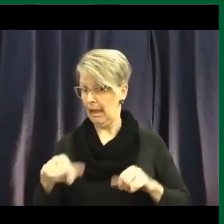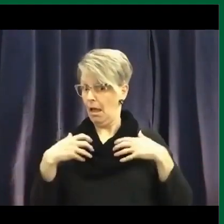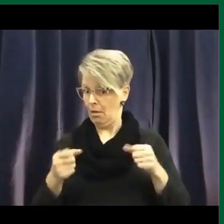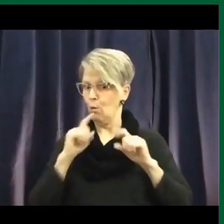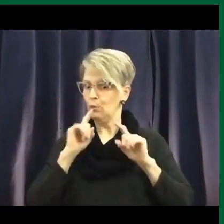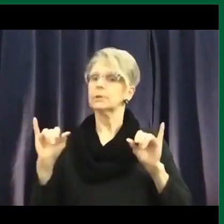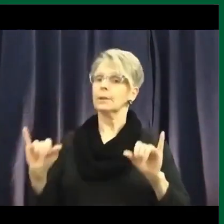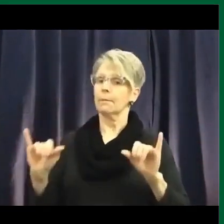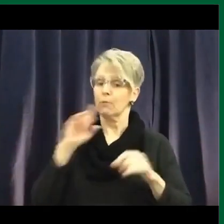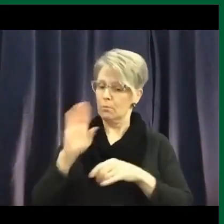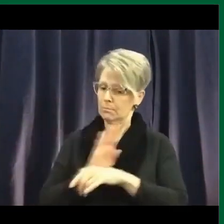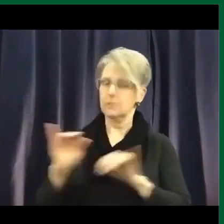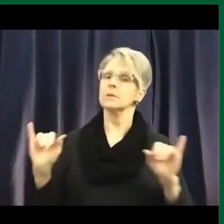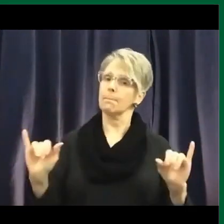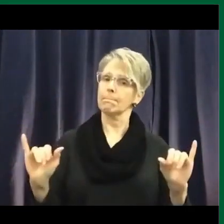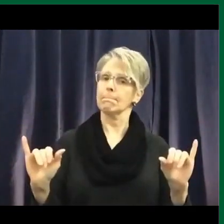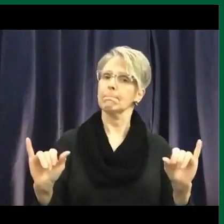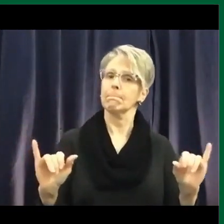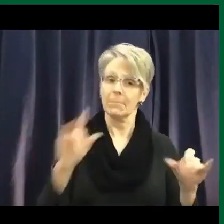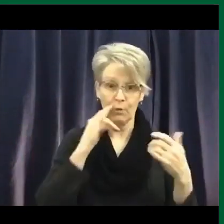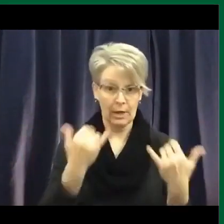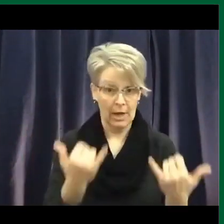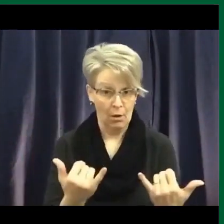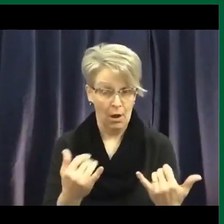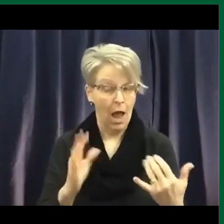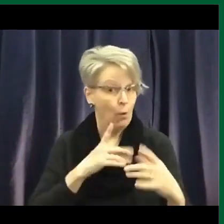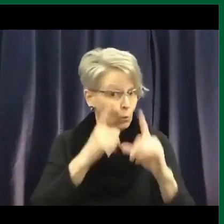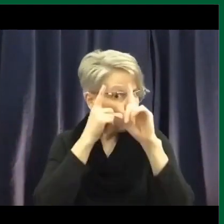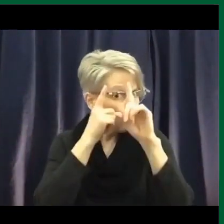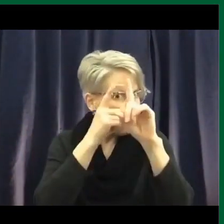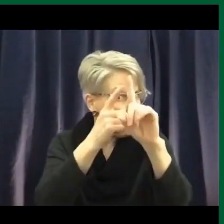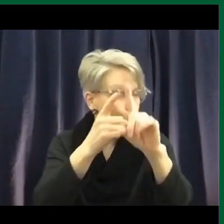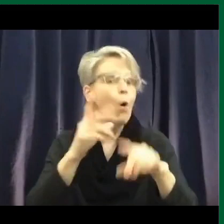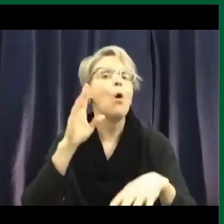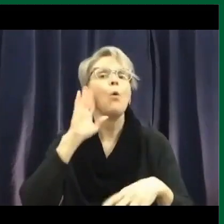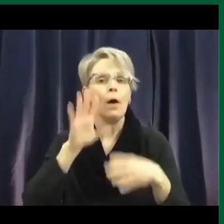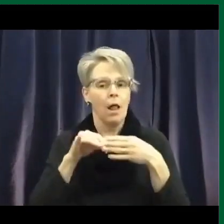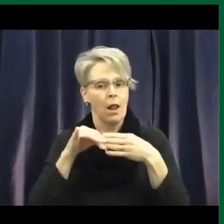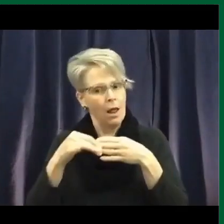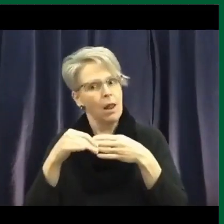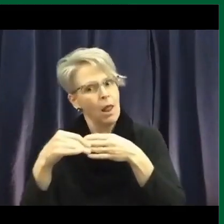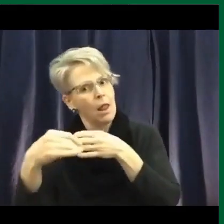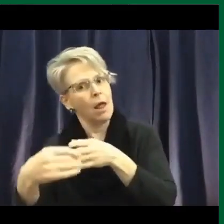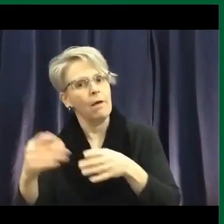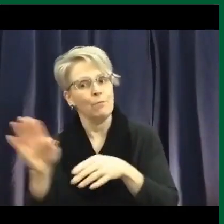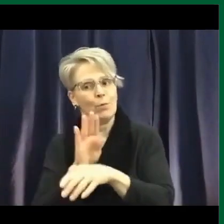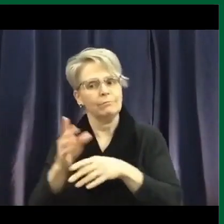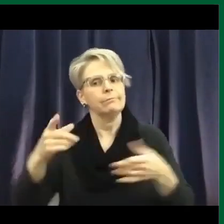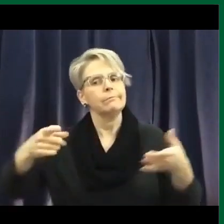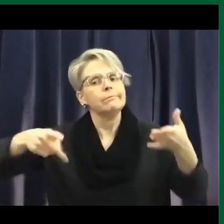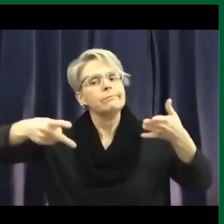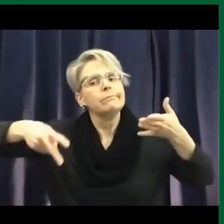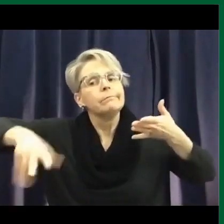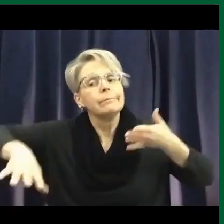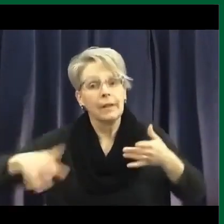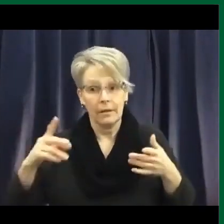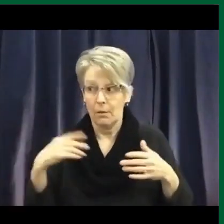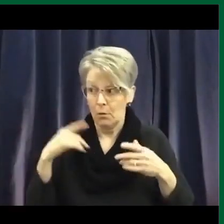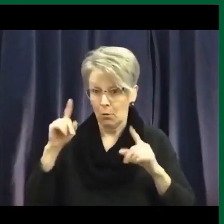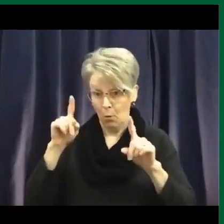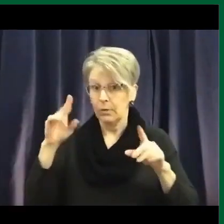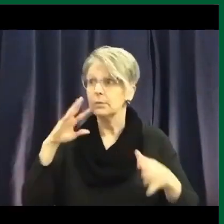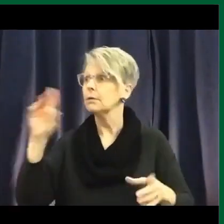place for the time being. But our goal is to remove some restrictions on businesses in the coming weeks as more people continue to